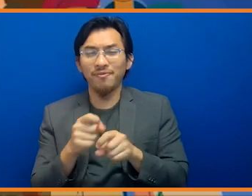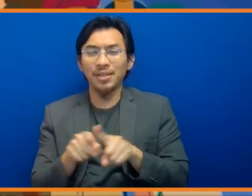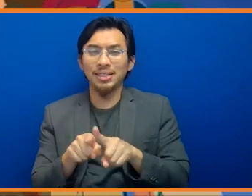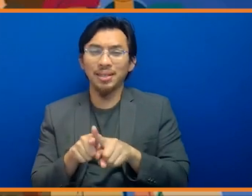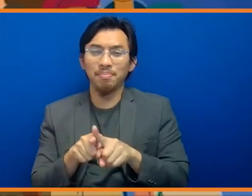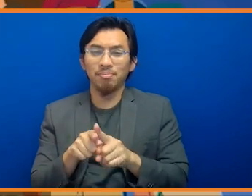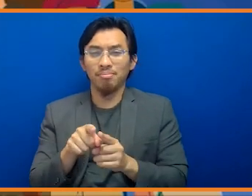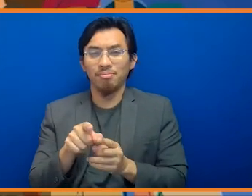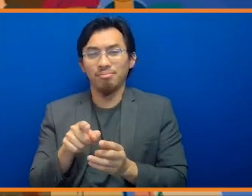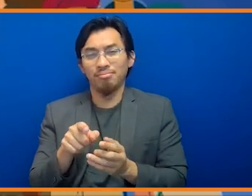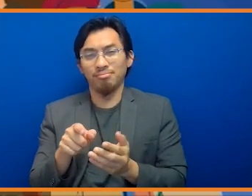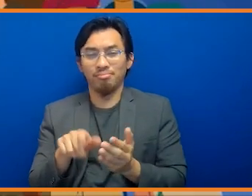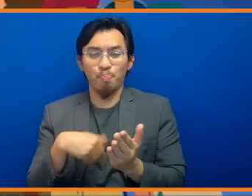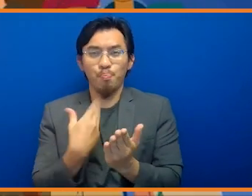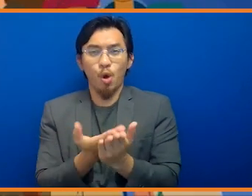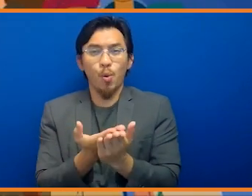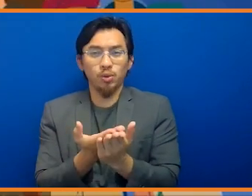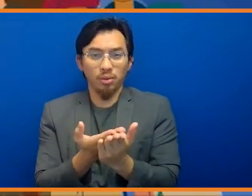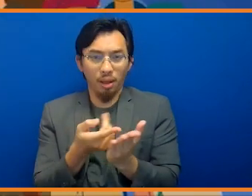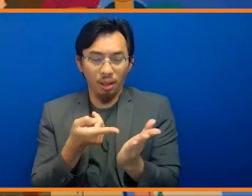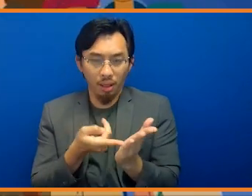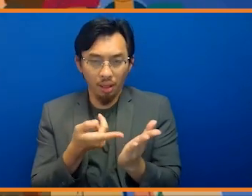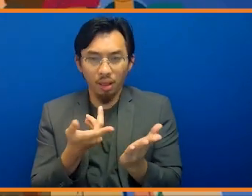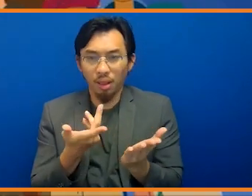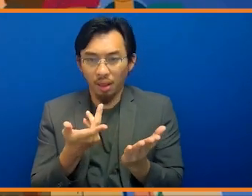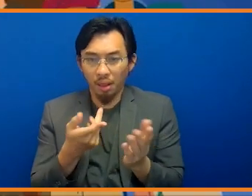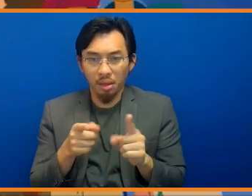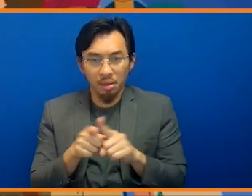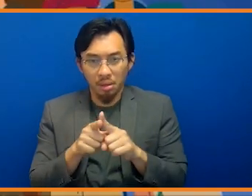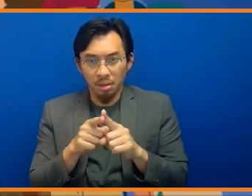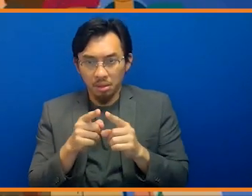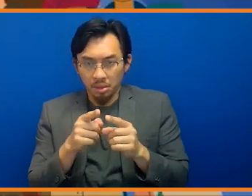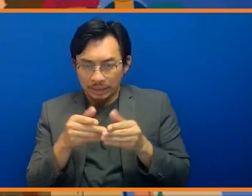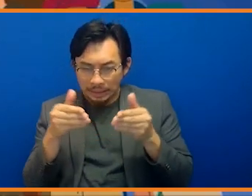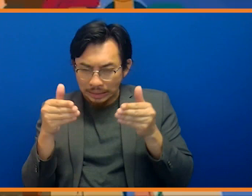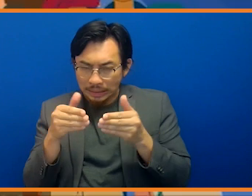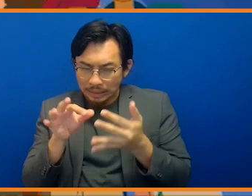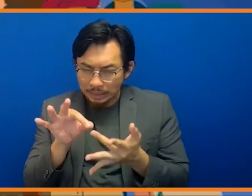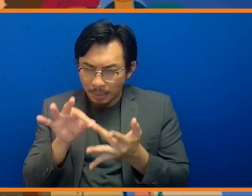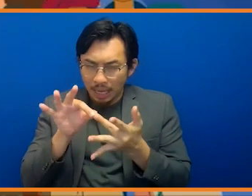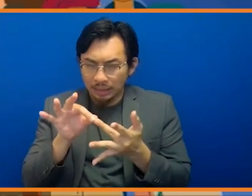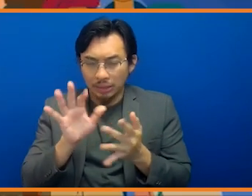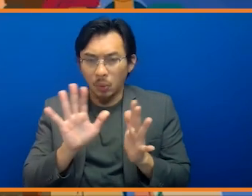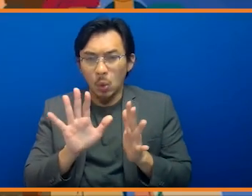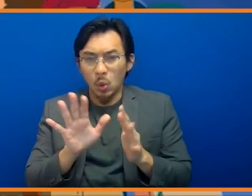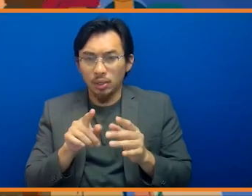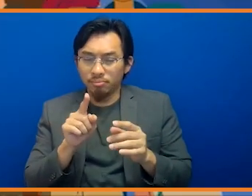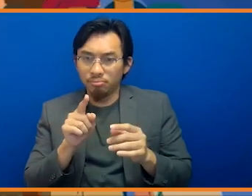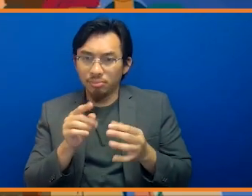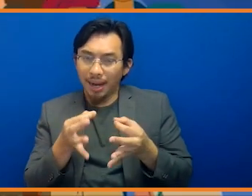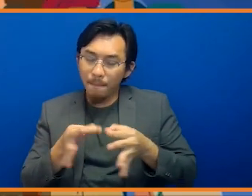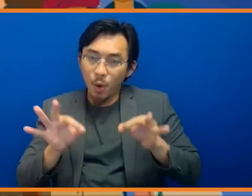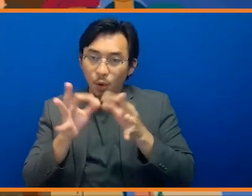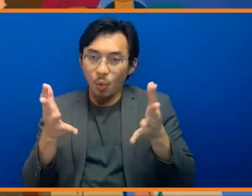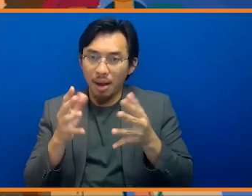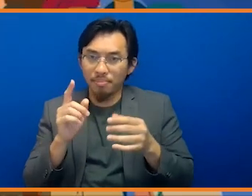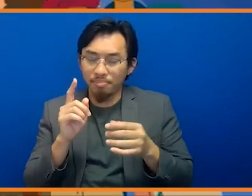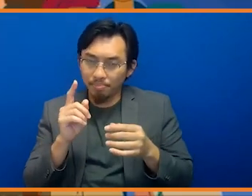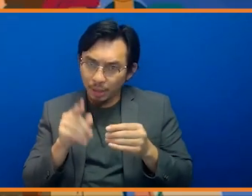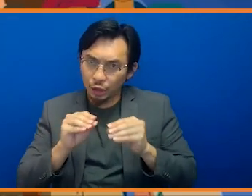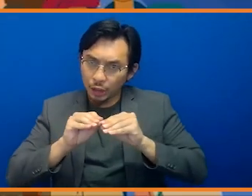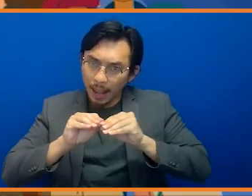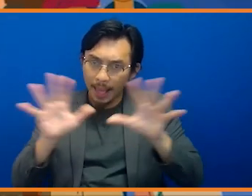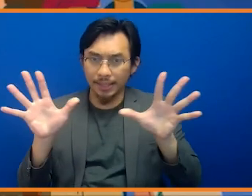examples of a proposal. So there's no particular concept note templates, but the important thing is it must be